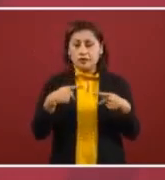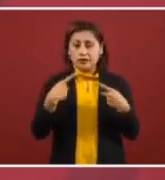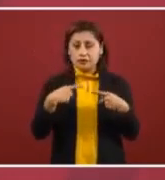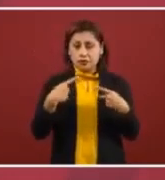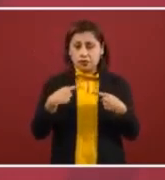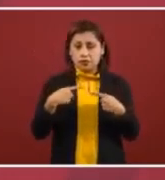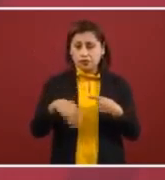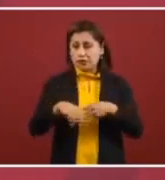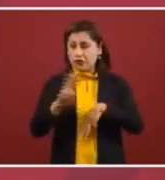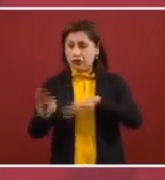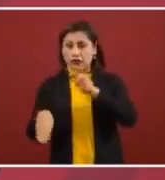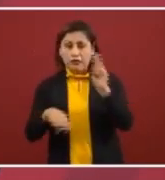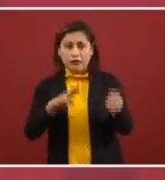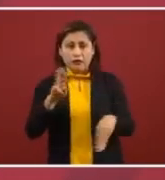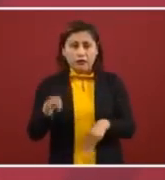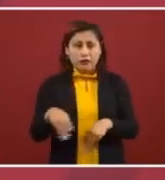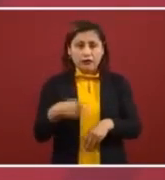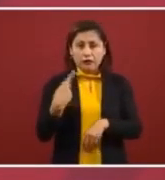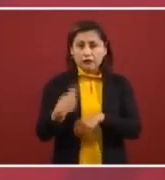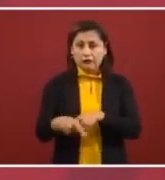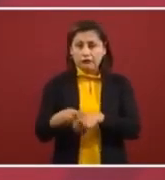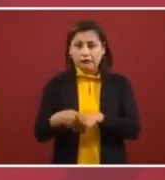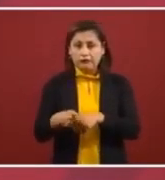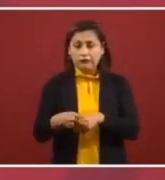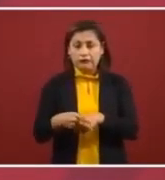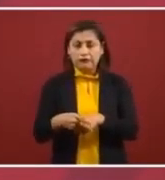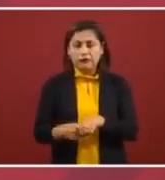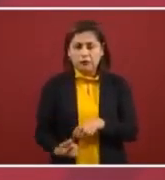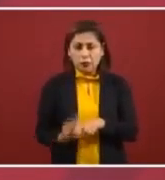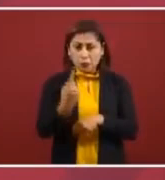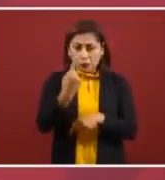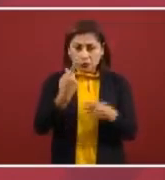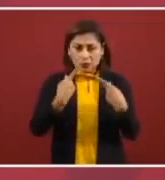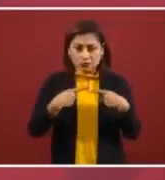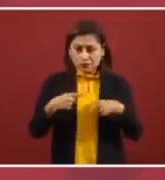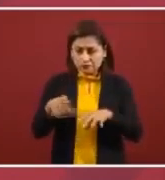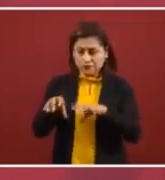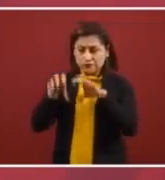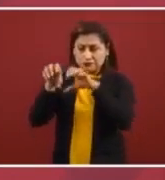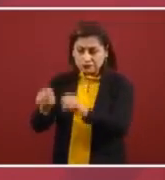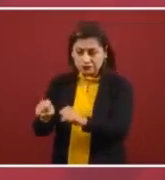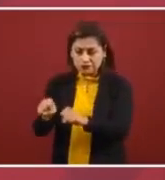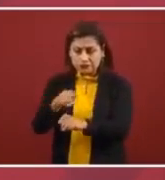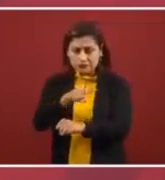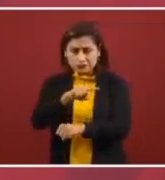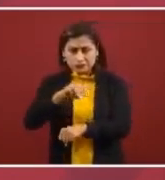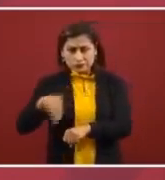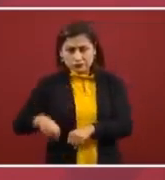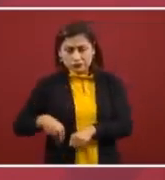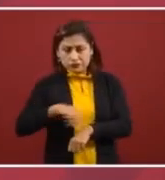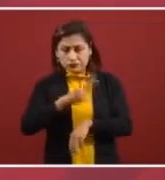in order to detain a presumed person that was delinquent. So